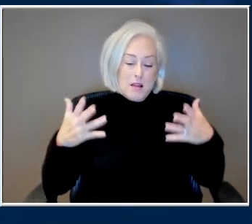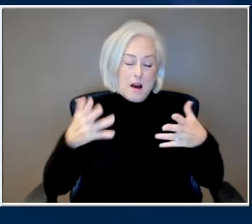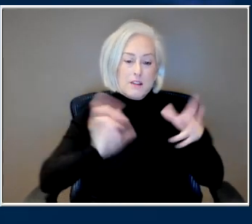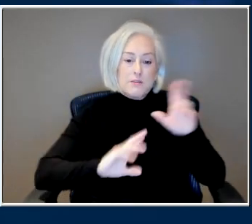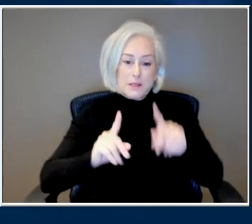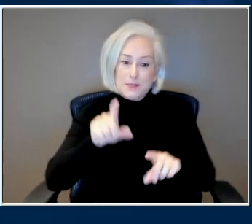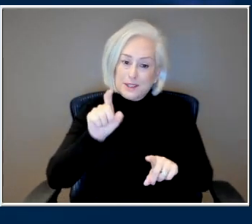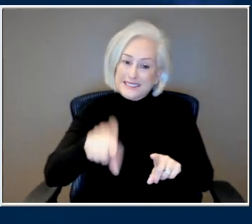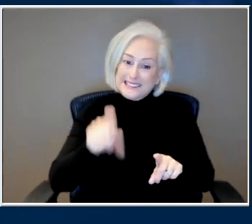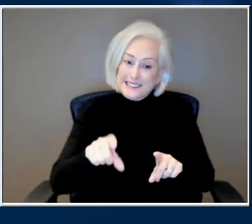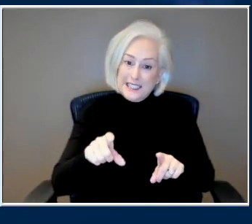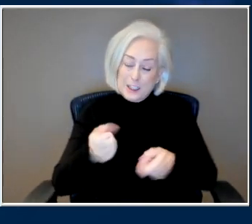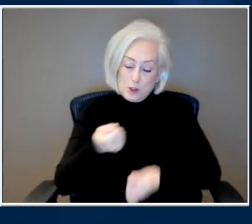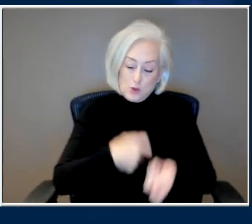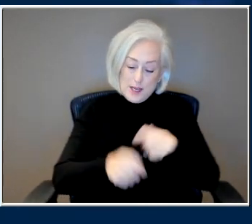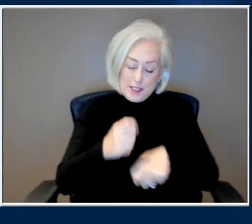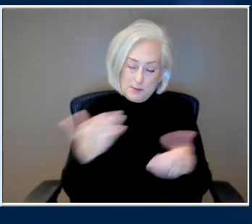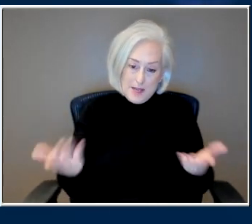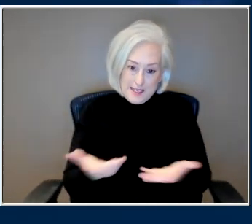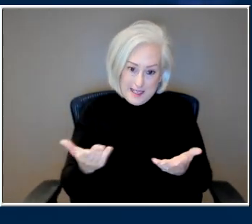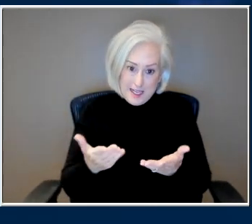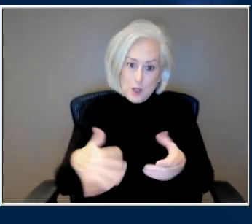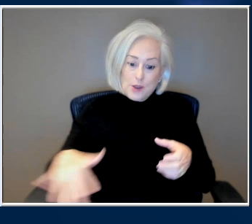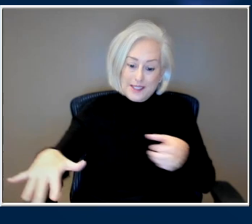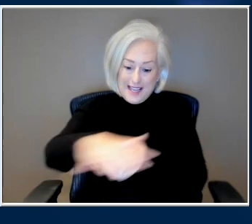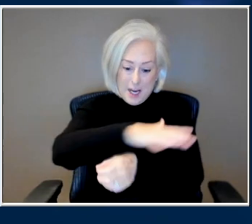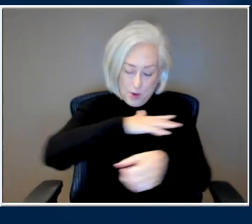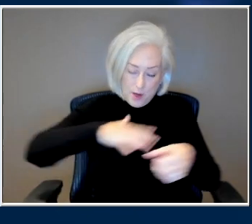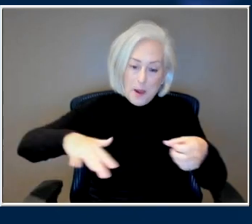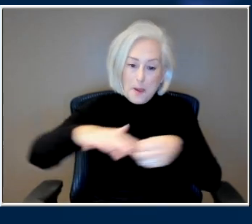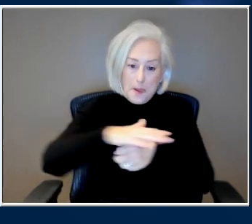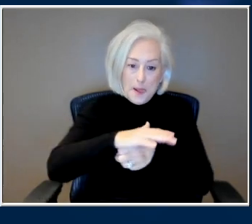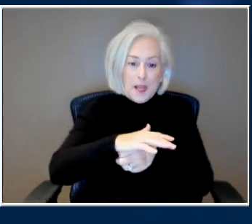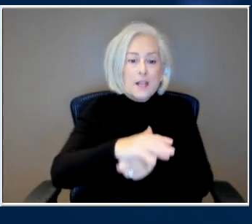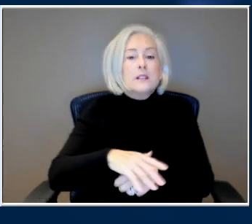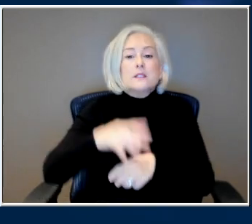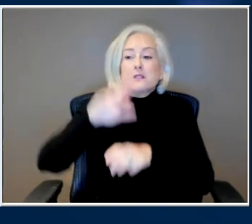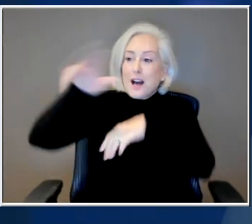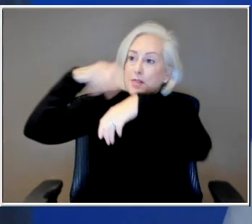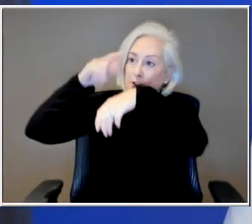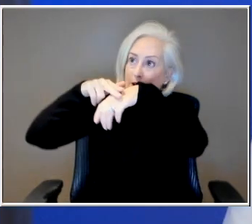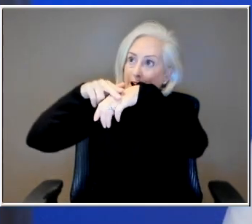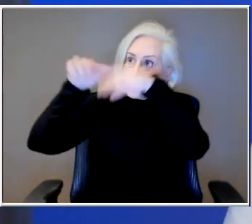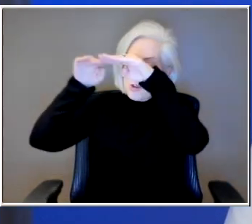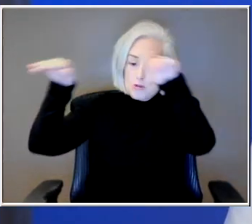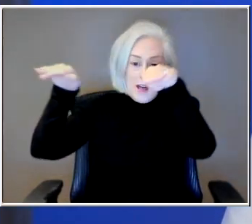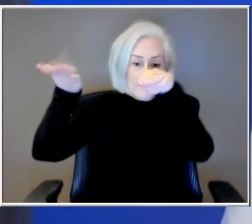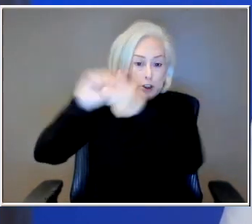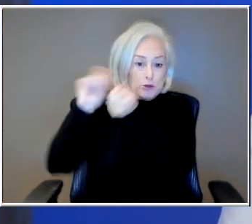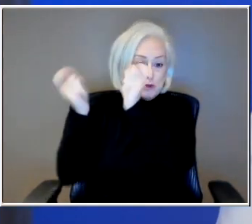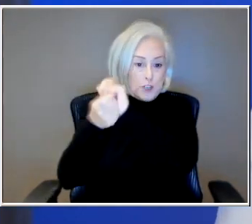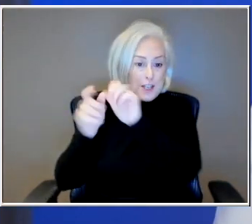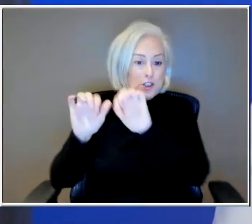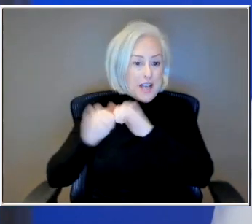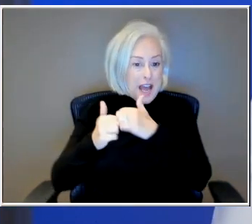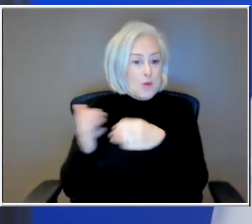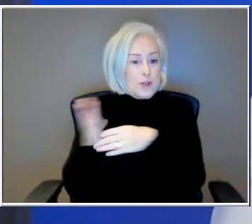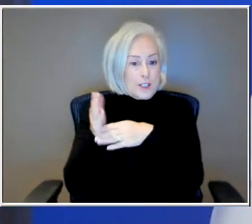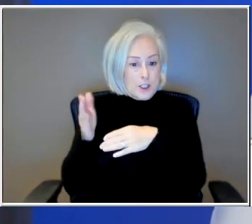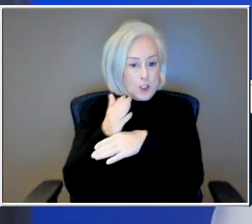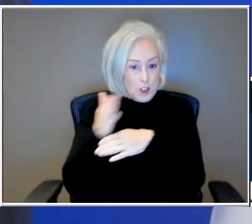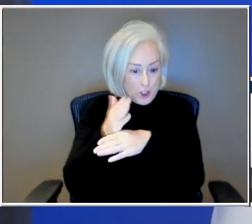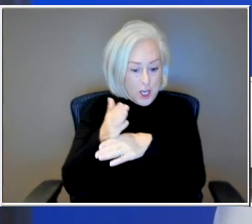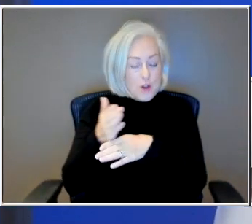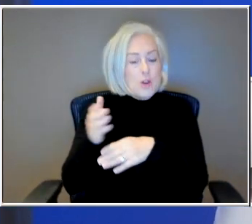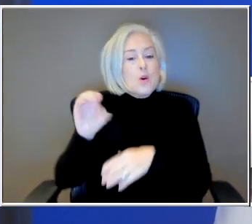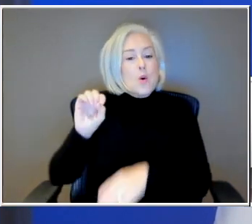and within our area. And so there have been some changes on the national level that have changed how organs are shared, and that has impacted how patients here